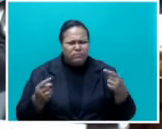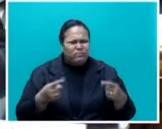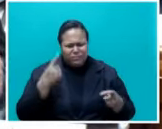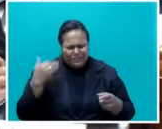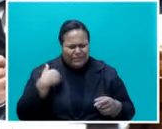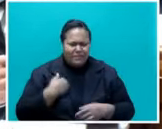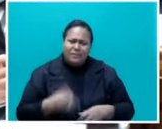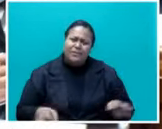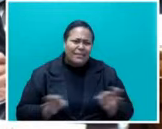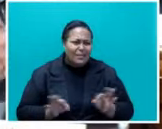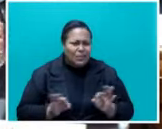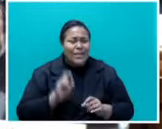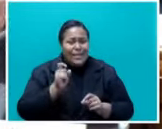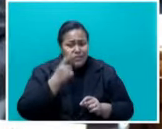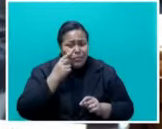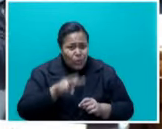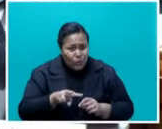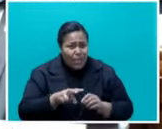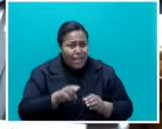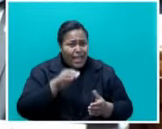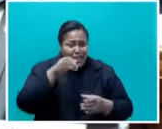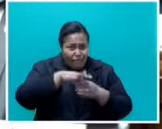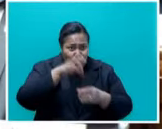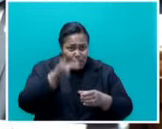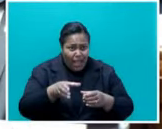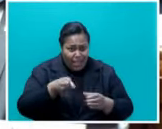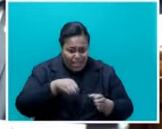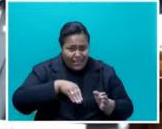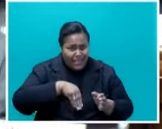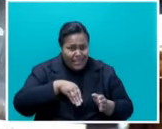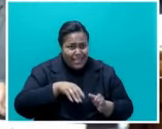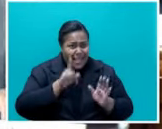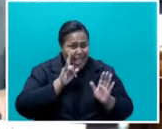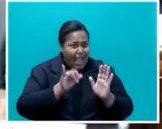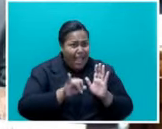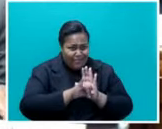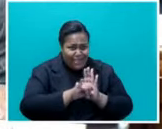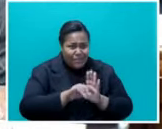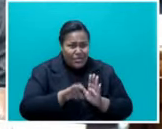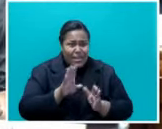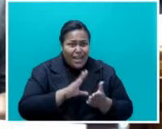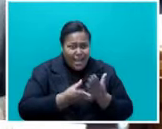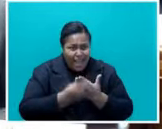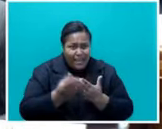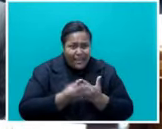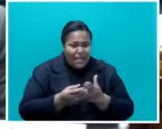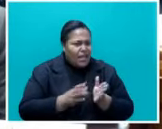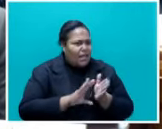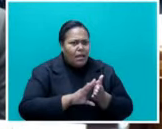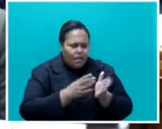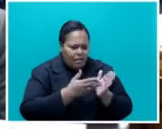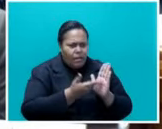the electoral card, now they always are updating it. It never expires.